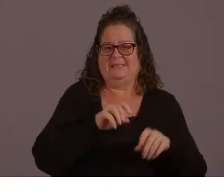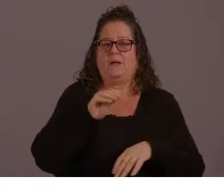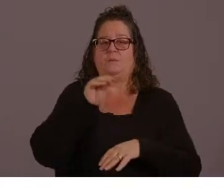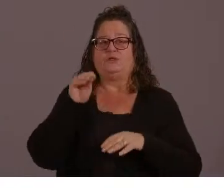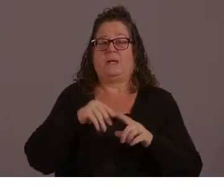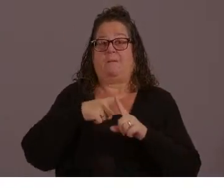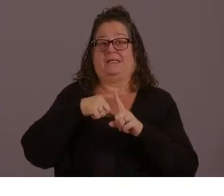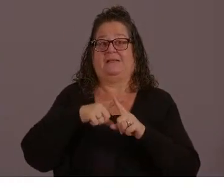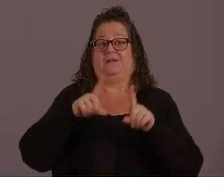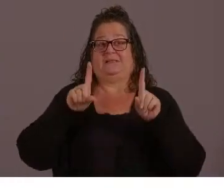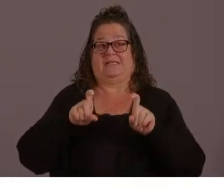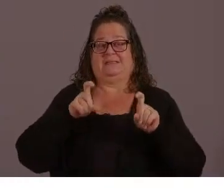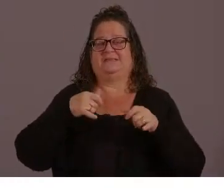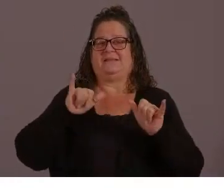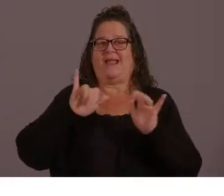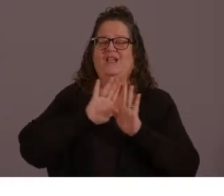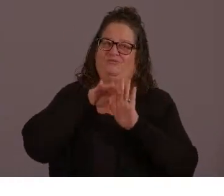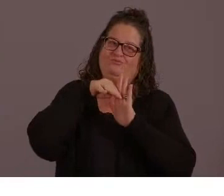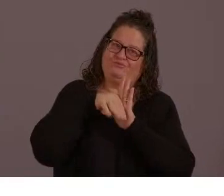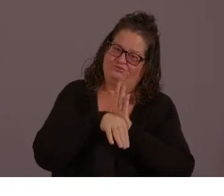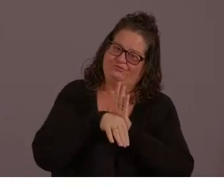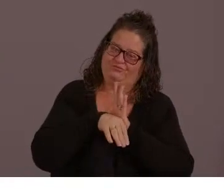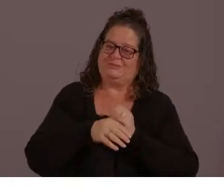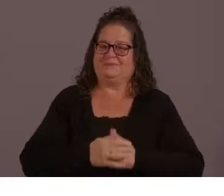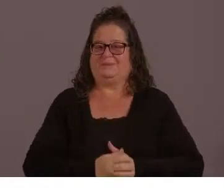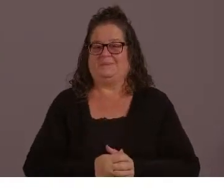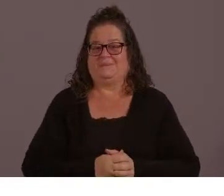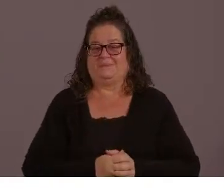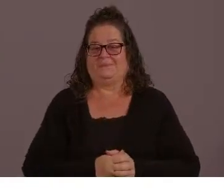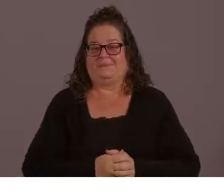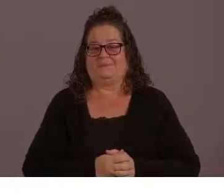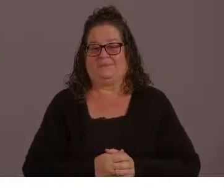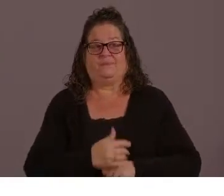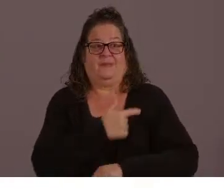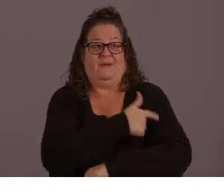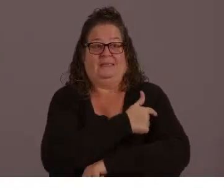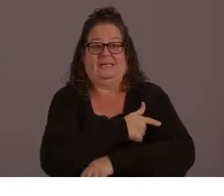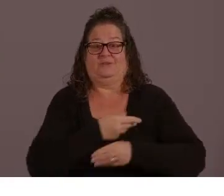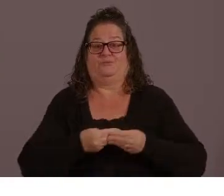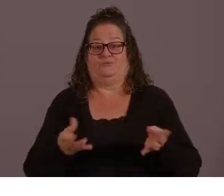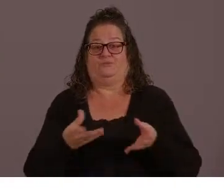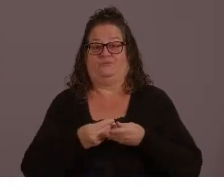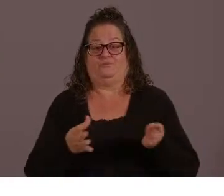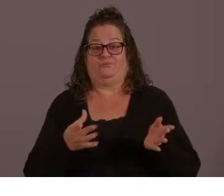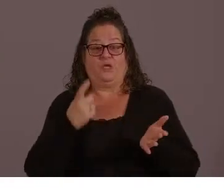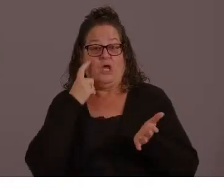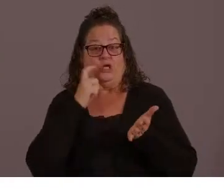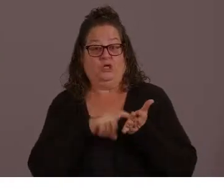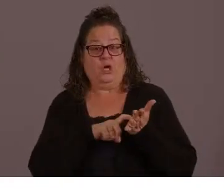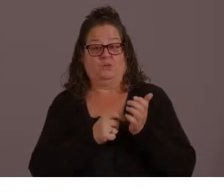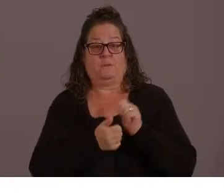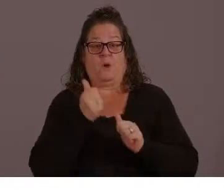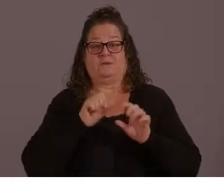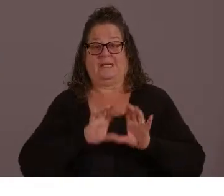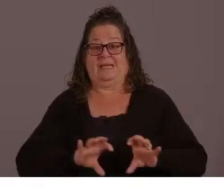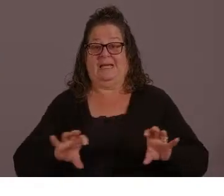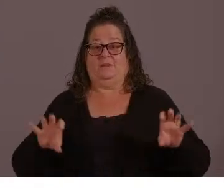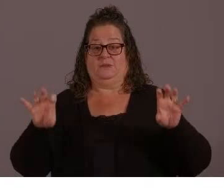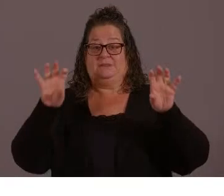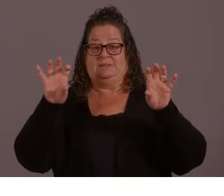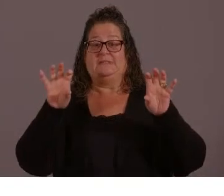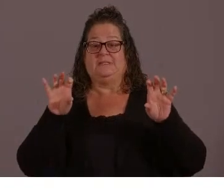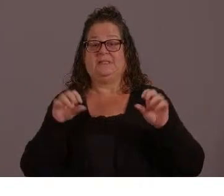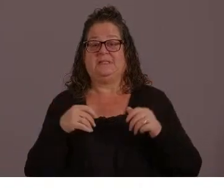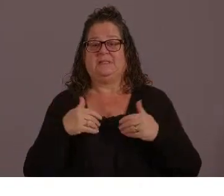get to vaccine distribution, you can see that the majority of the counties now are following the 16 and above